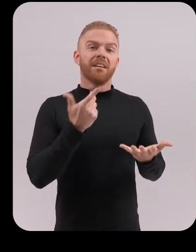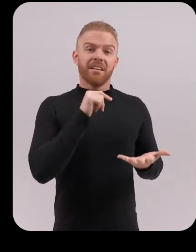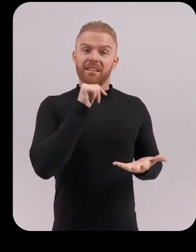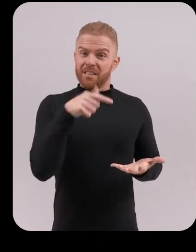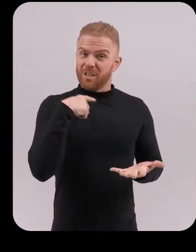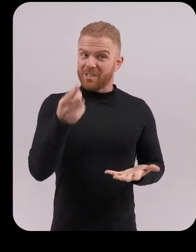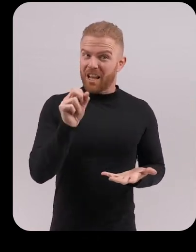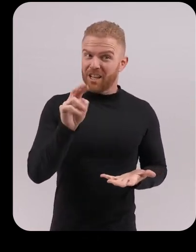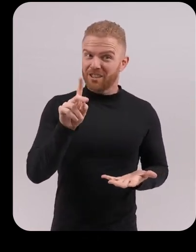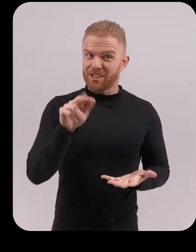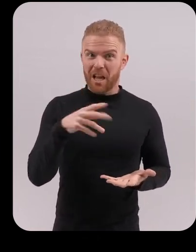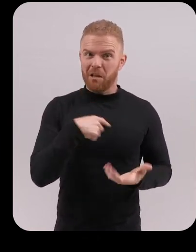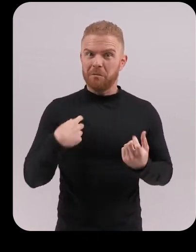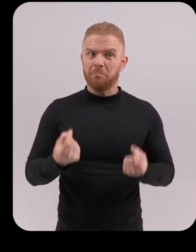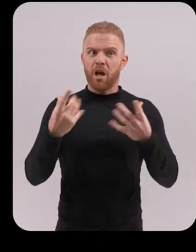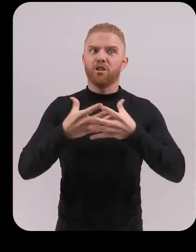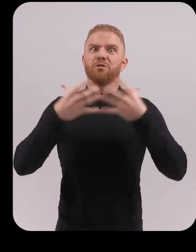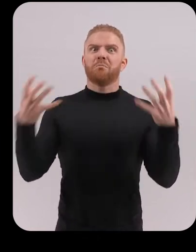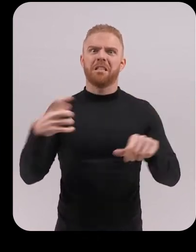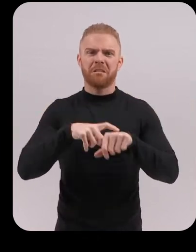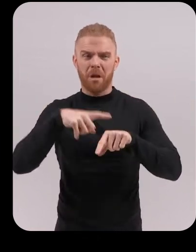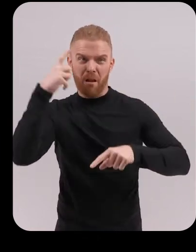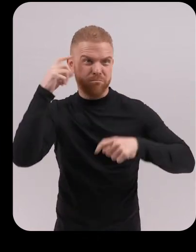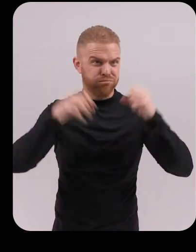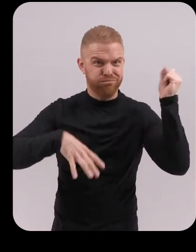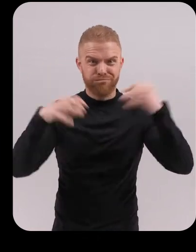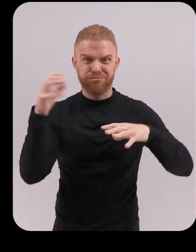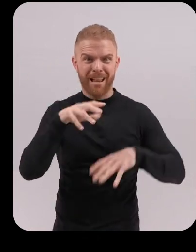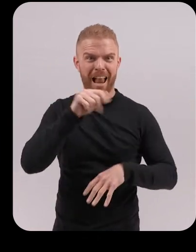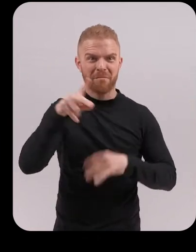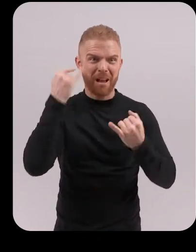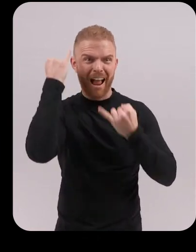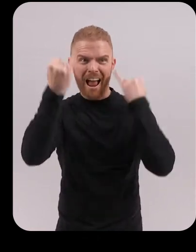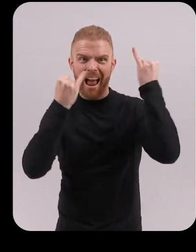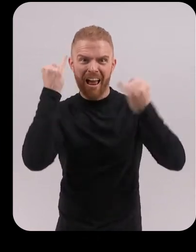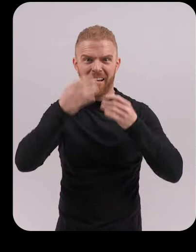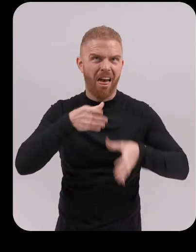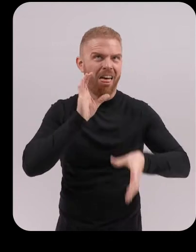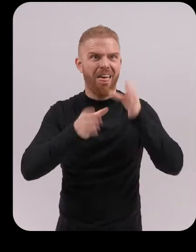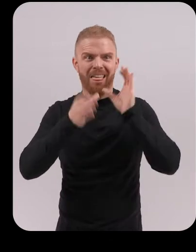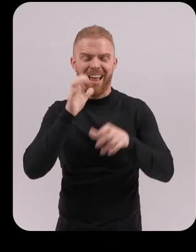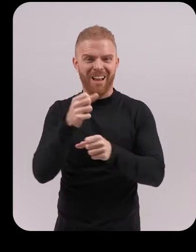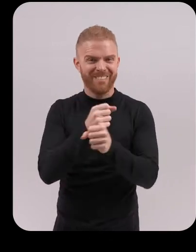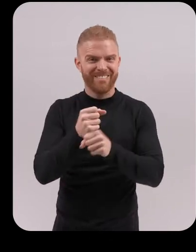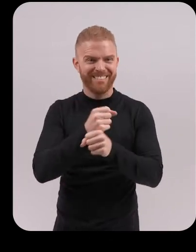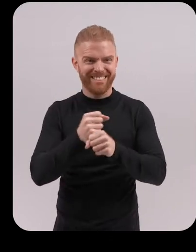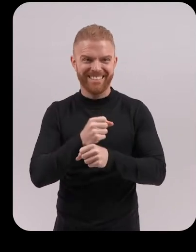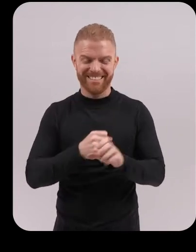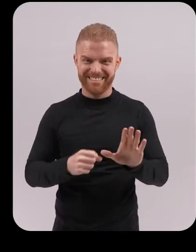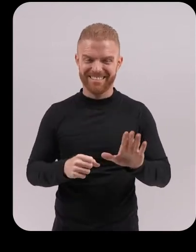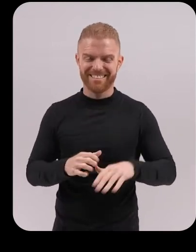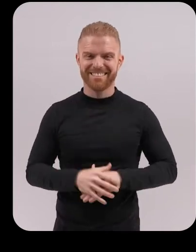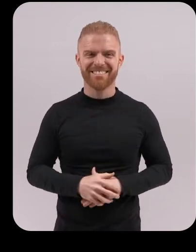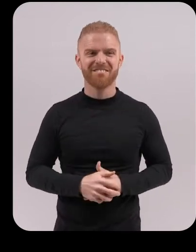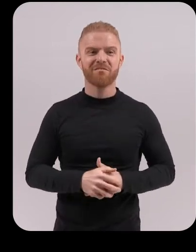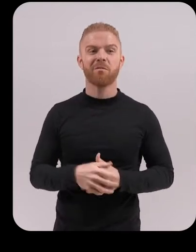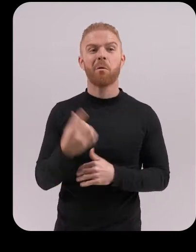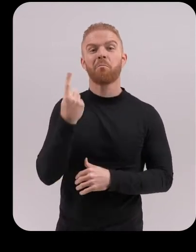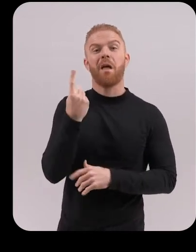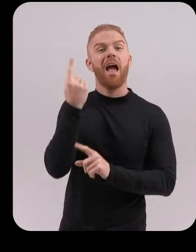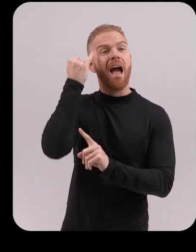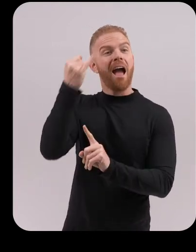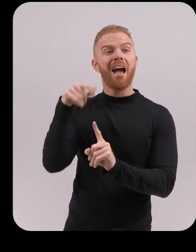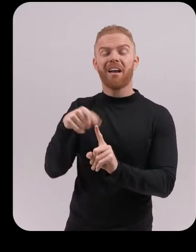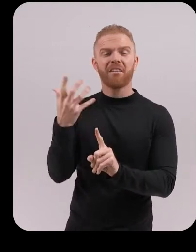Sundar, but we spend way too much time brainstorming app ideas over way too much coffee. One of those ideas was